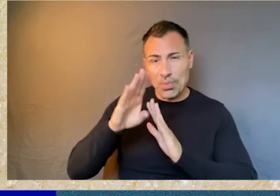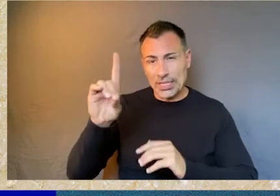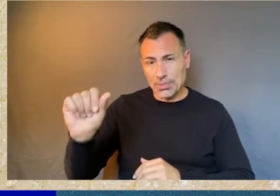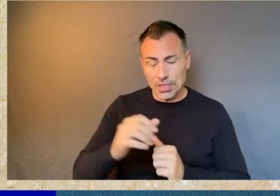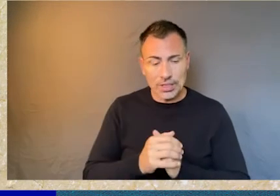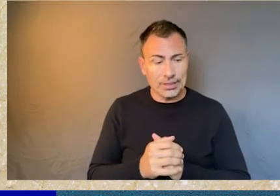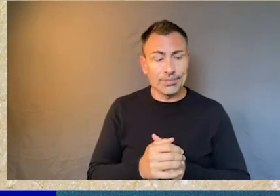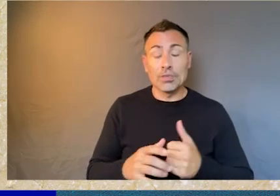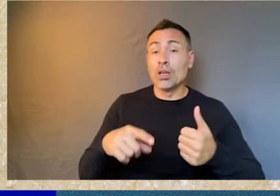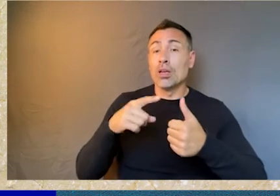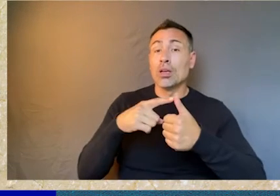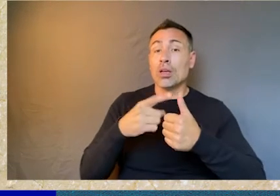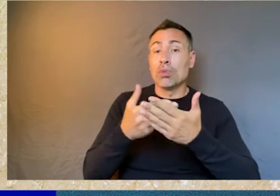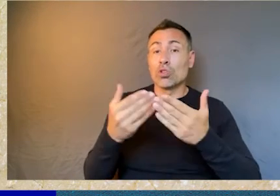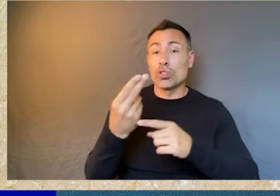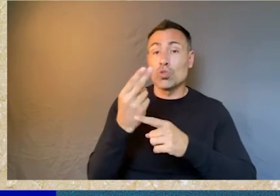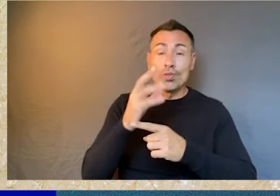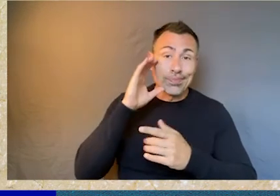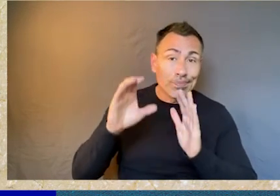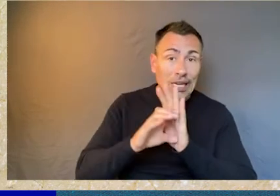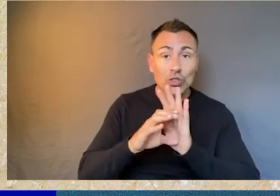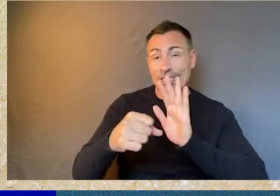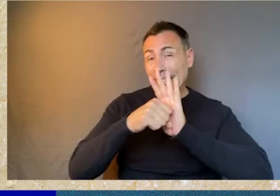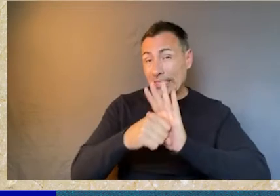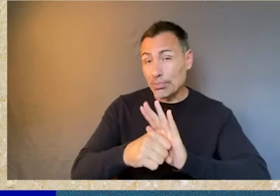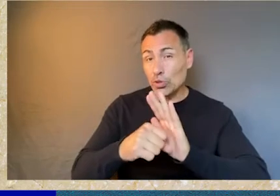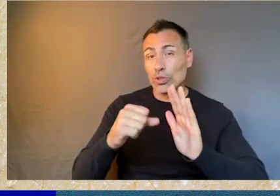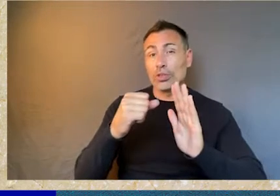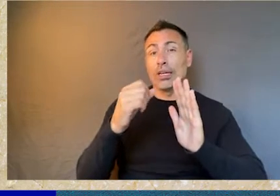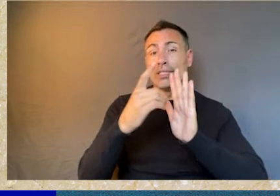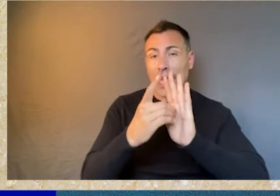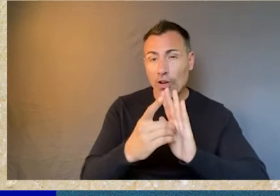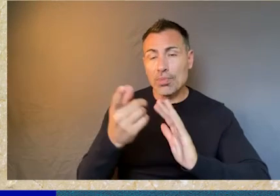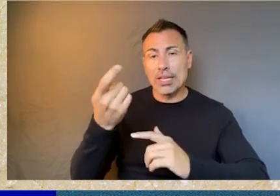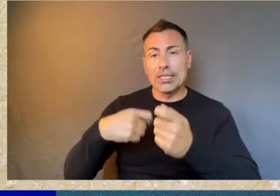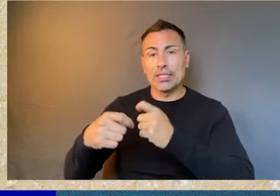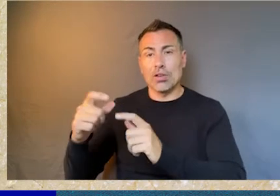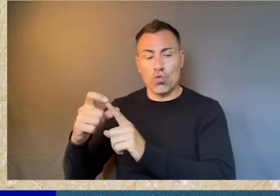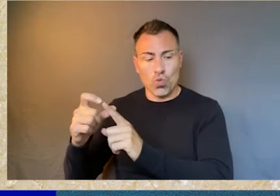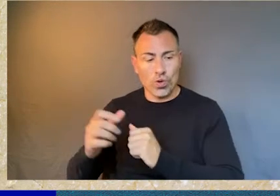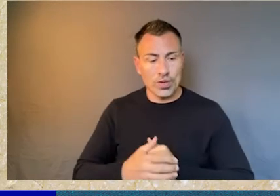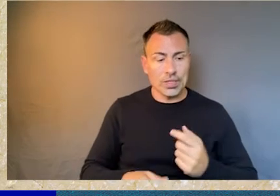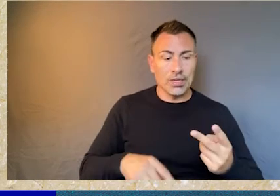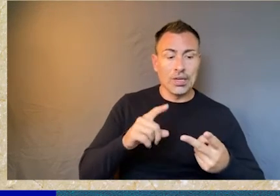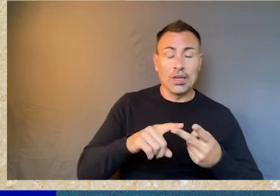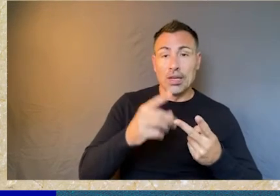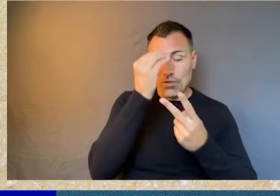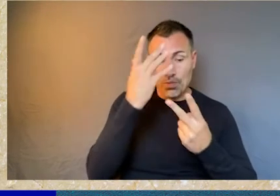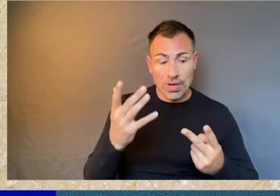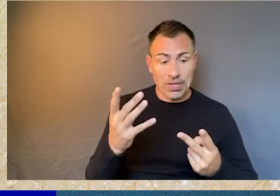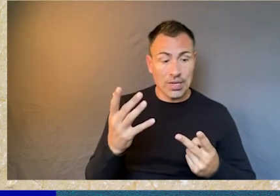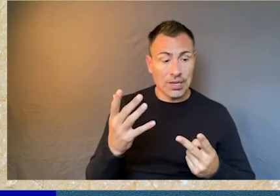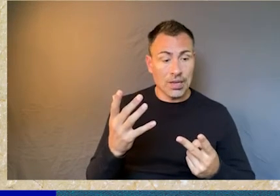pictures, symbols, or diagrams instead of words, information provided in written and or audio formats,